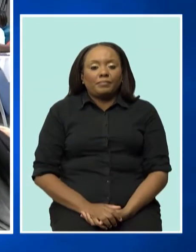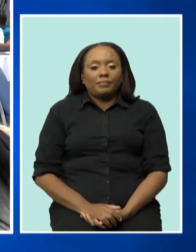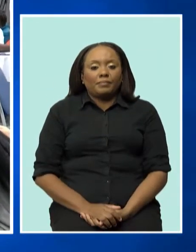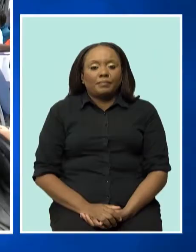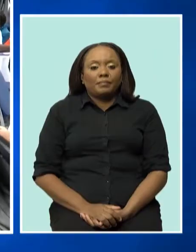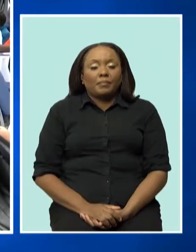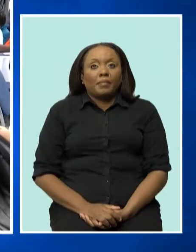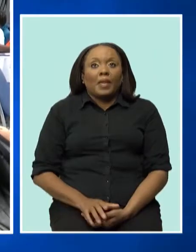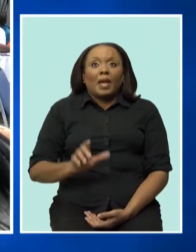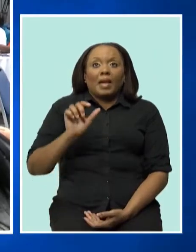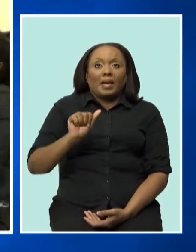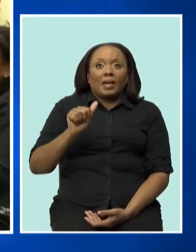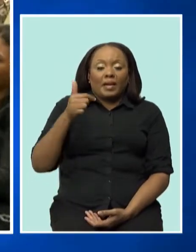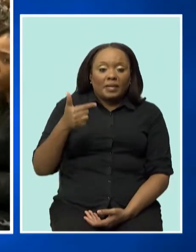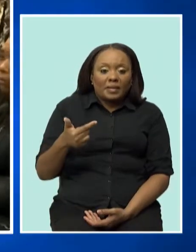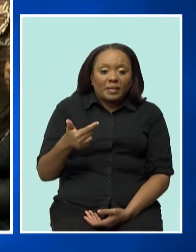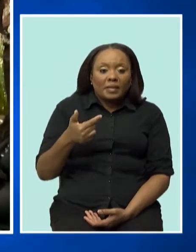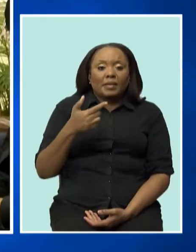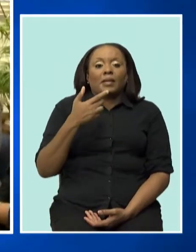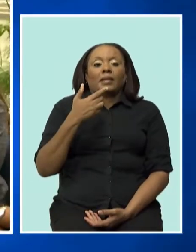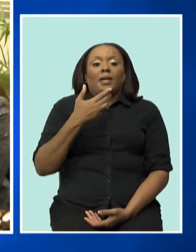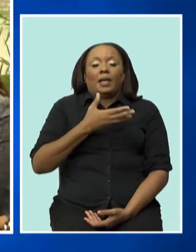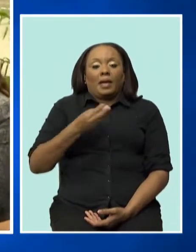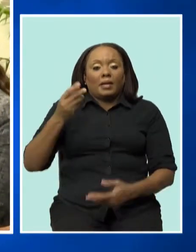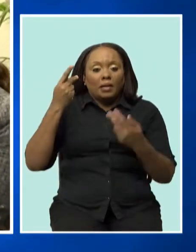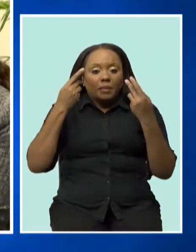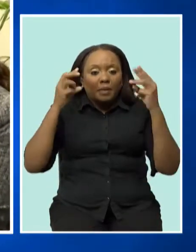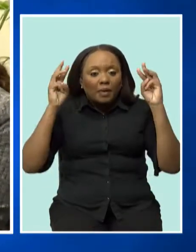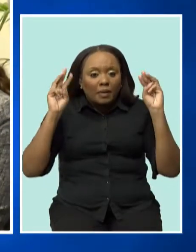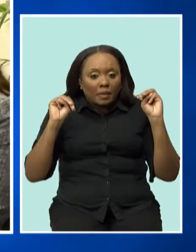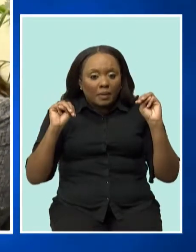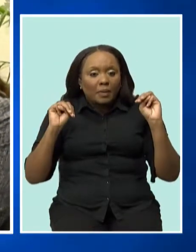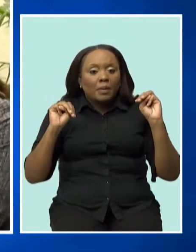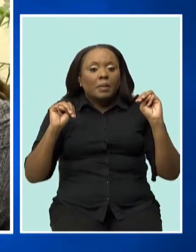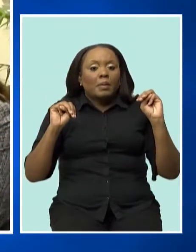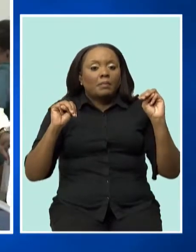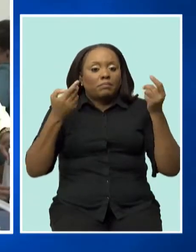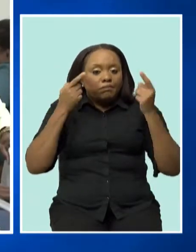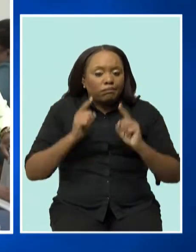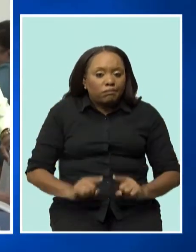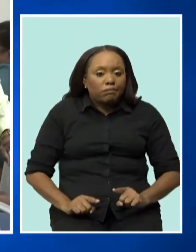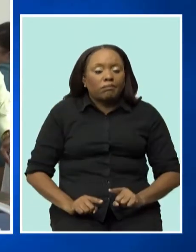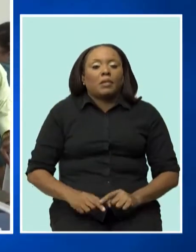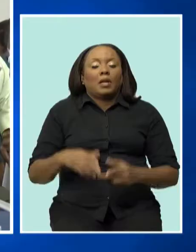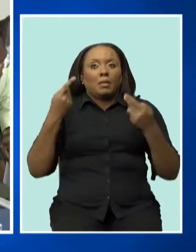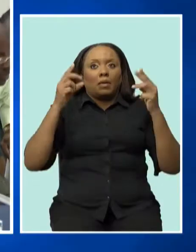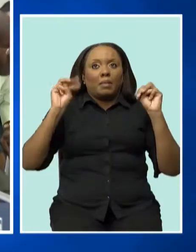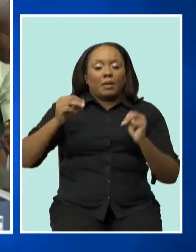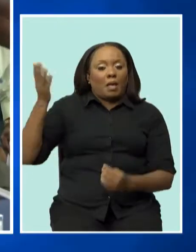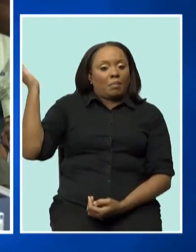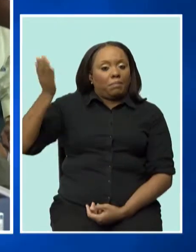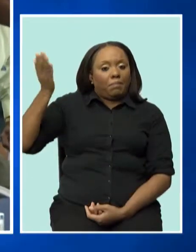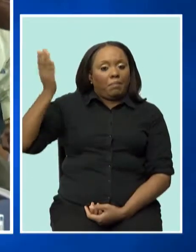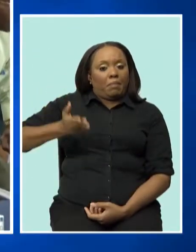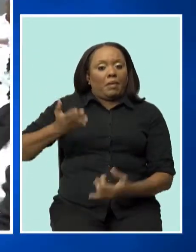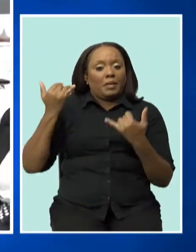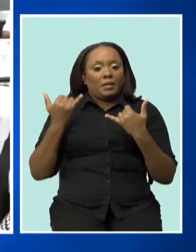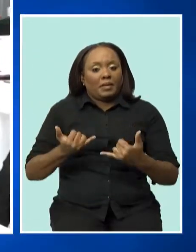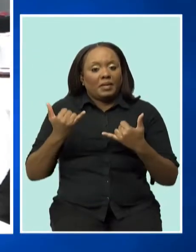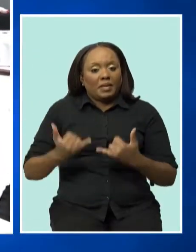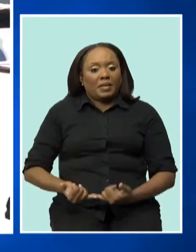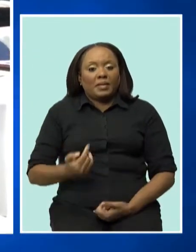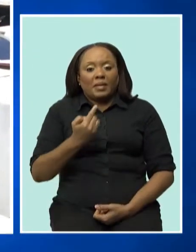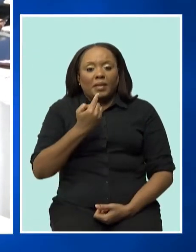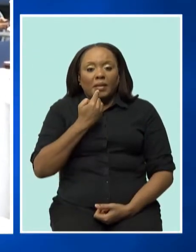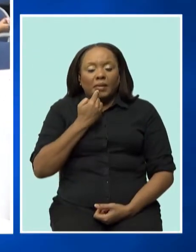His position is one which Prime Minister Mia Amor Motley, who delivered the feature address to the session at the Lloyd